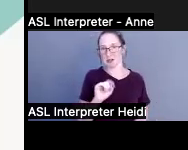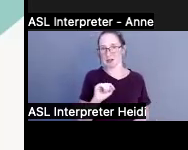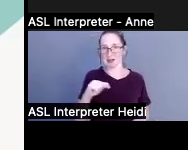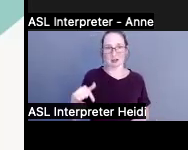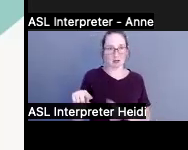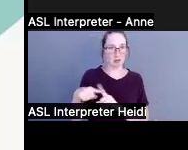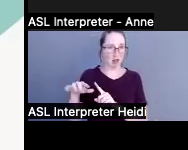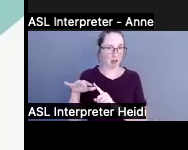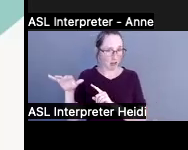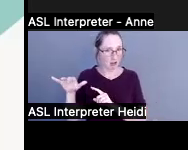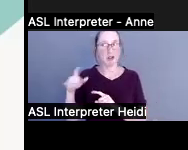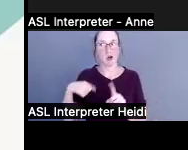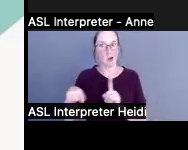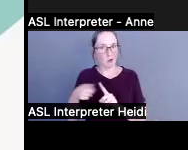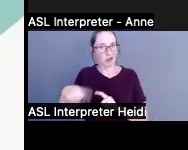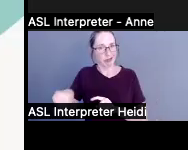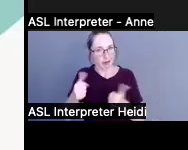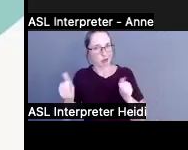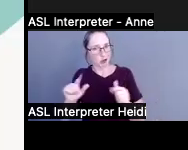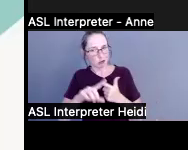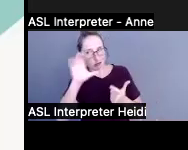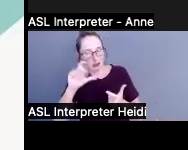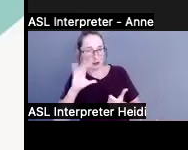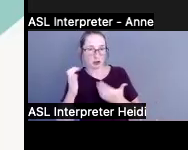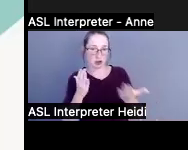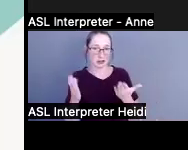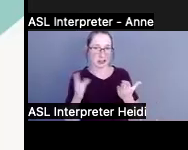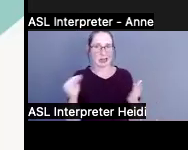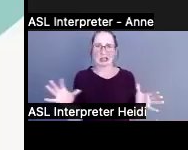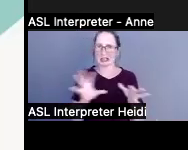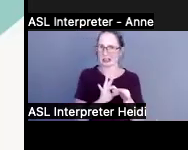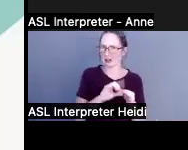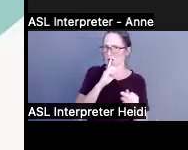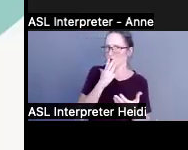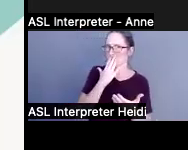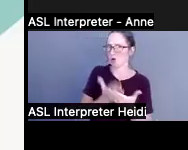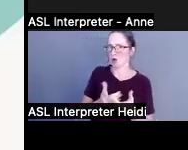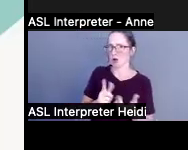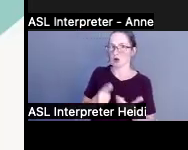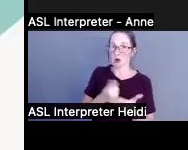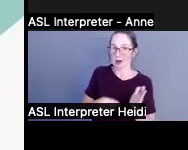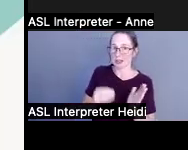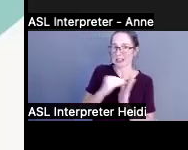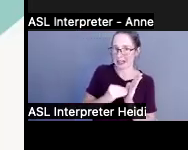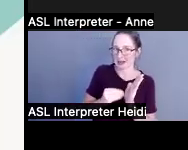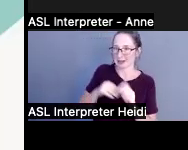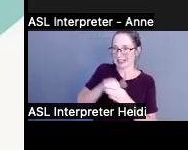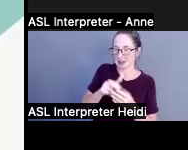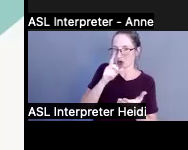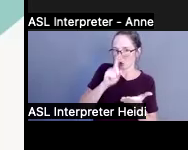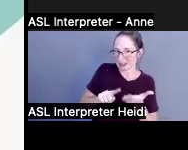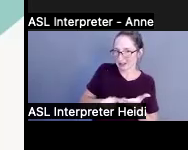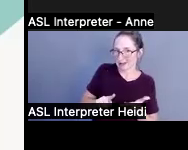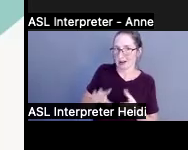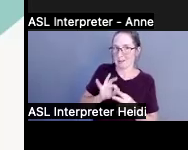transgender, and queer when they're attempting to seek services, and connects really well to what is documented in research about